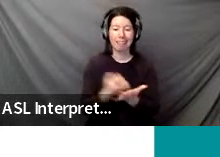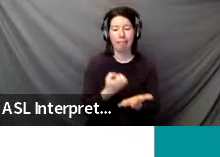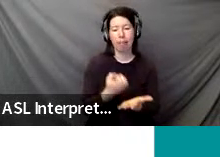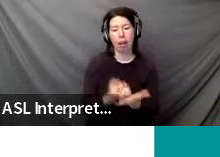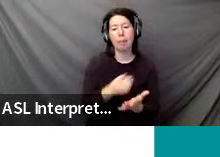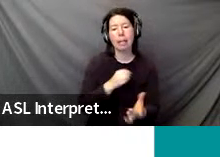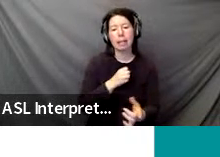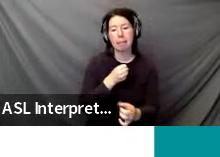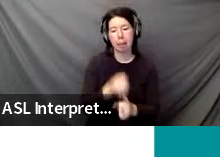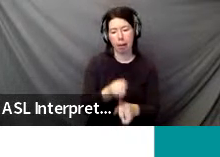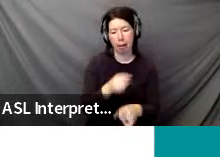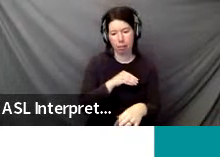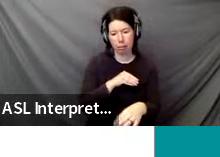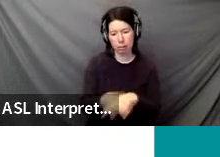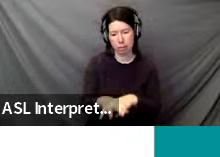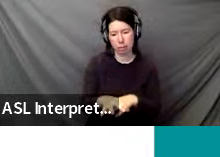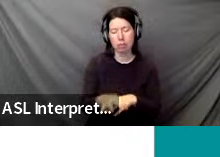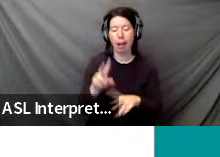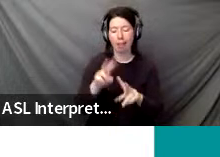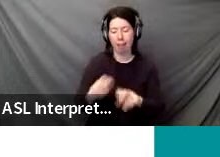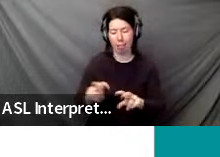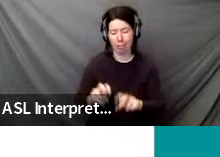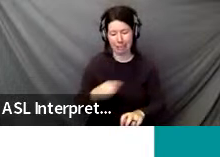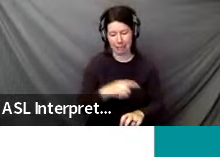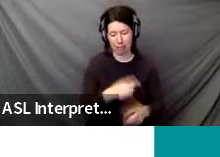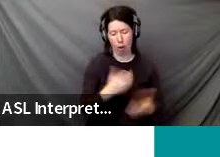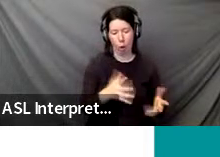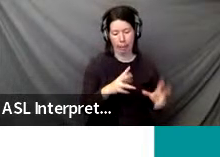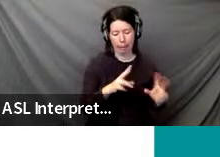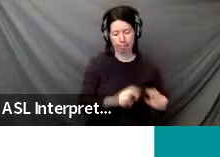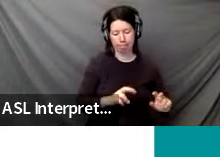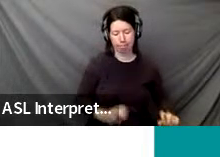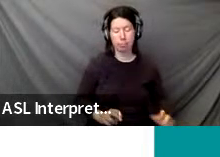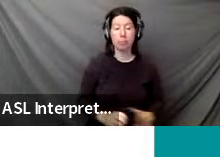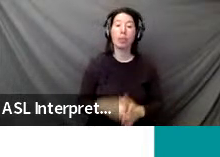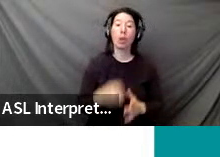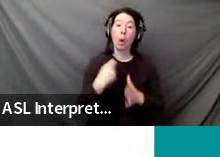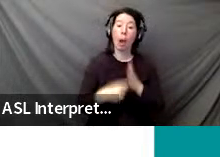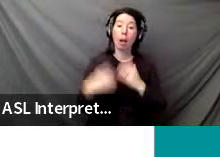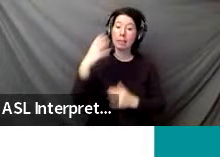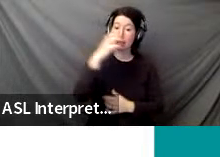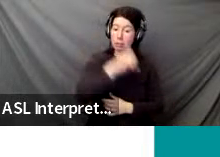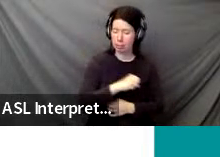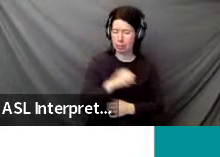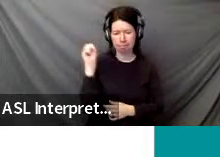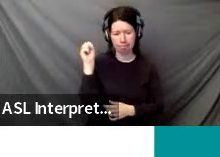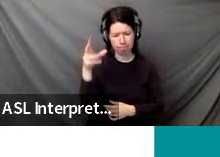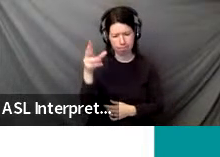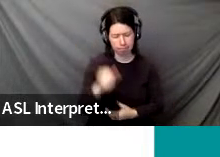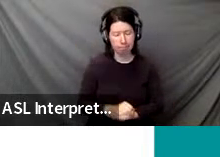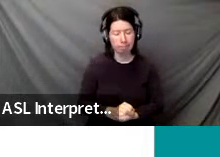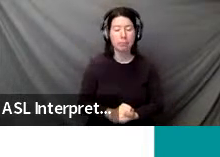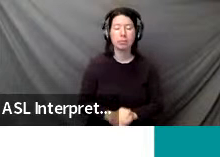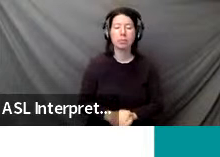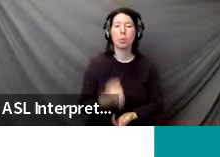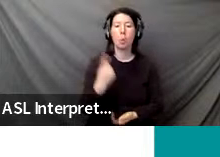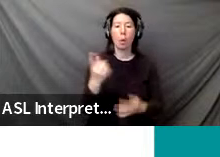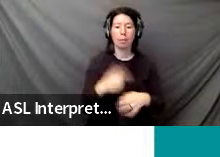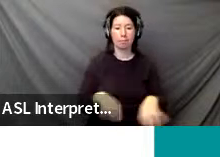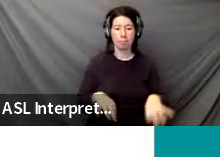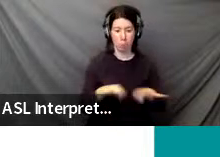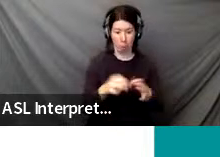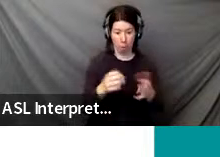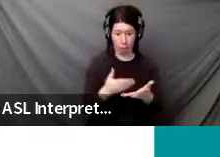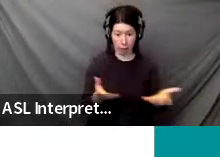did. And so starting with the cost estimate, one of the key things that we wanted